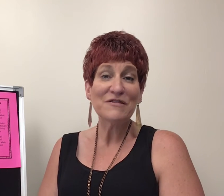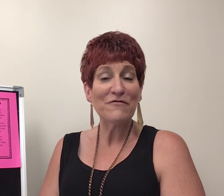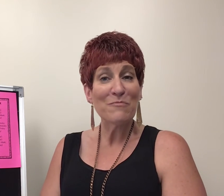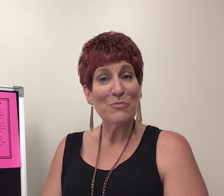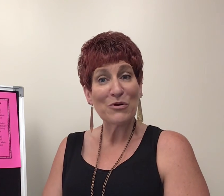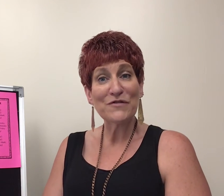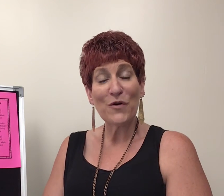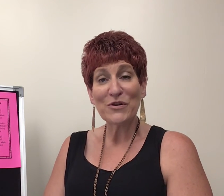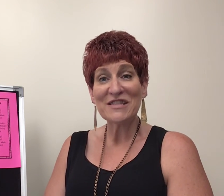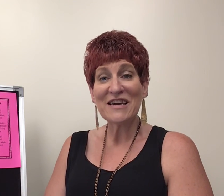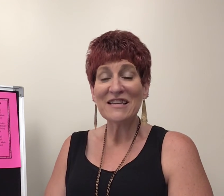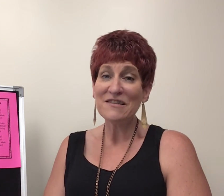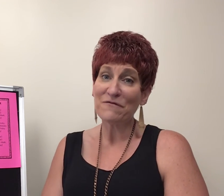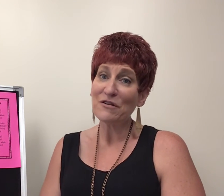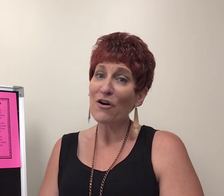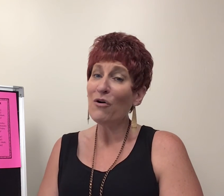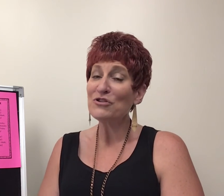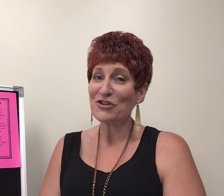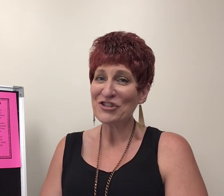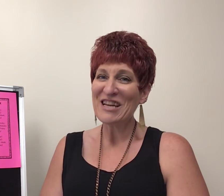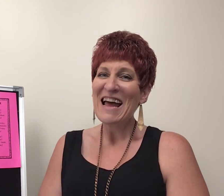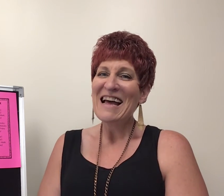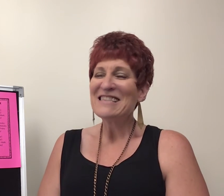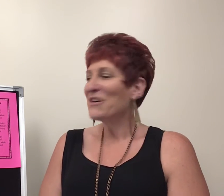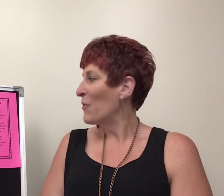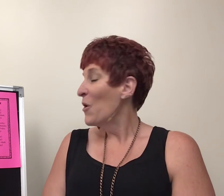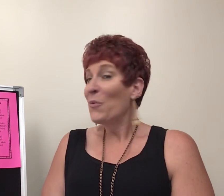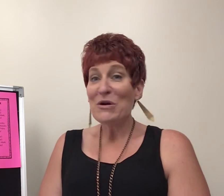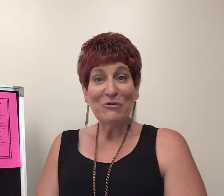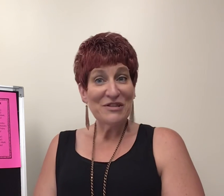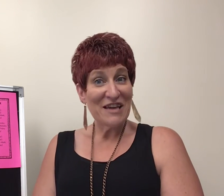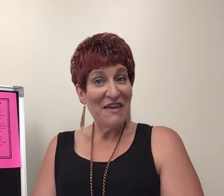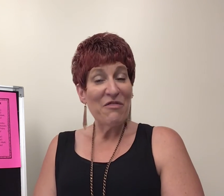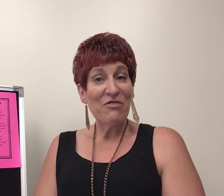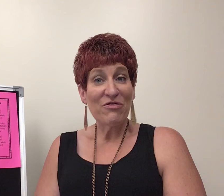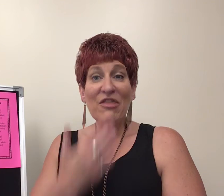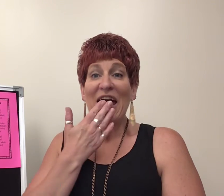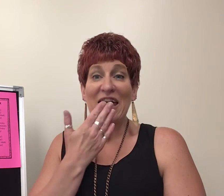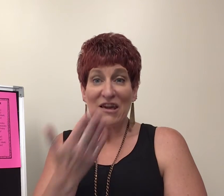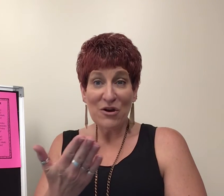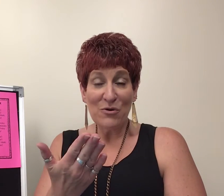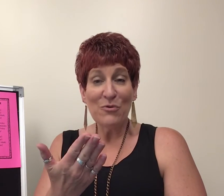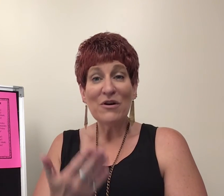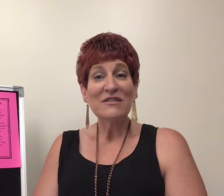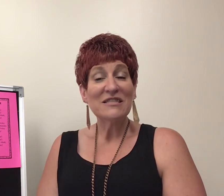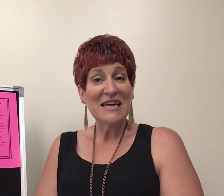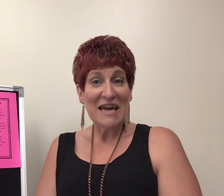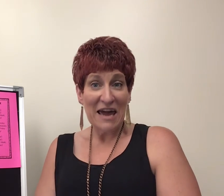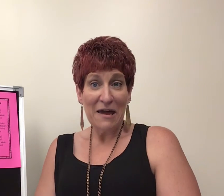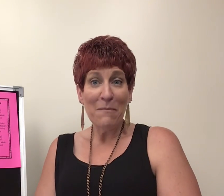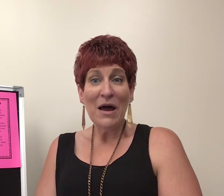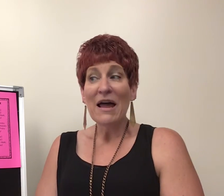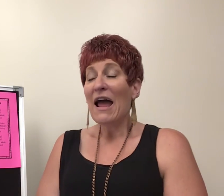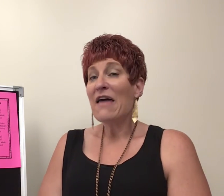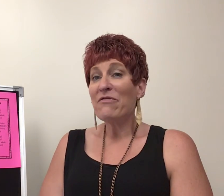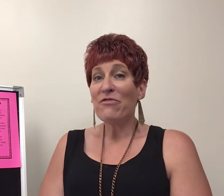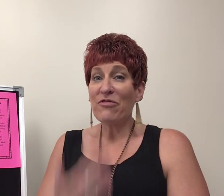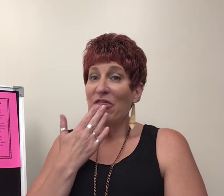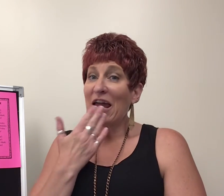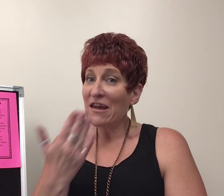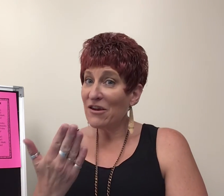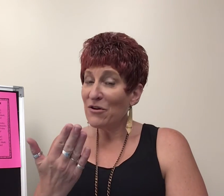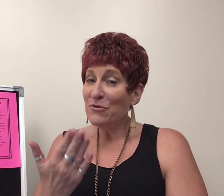readings of different books focusing in different cultures. So we will say thank you to Gabe